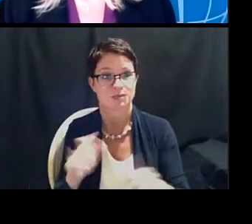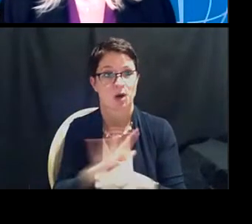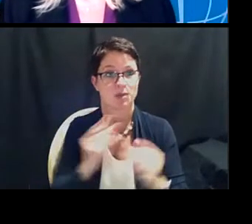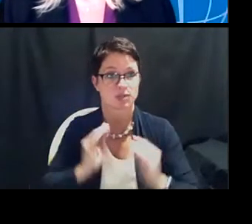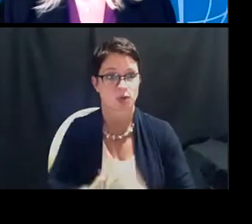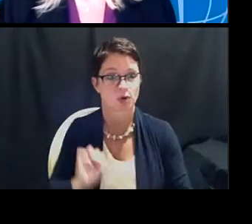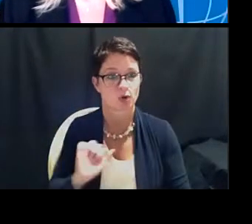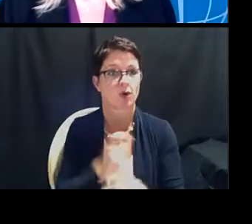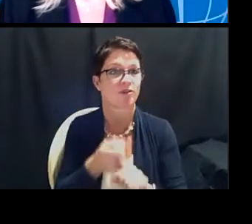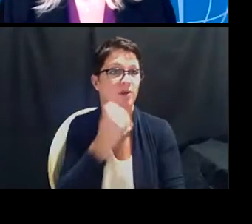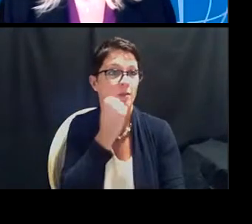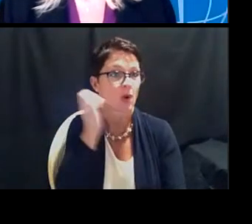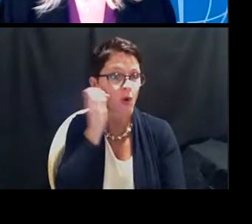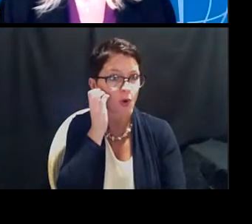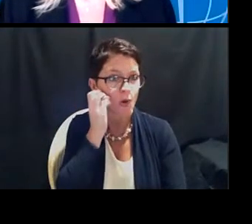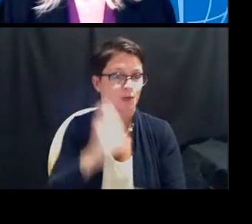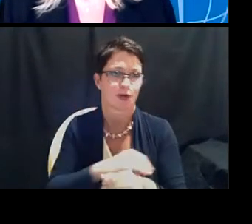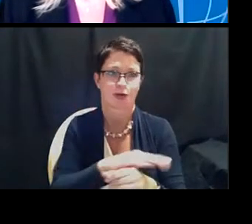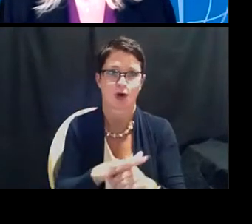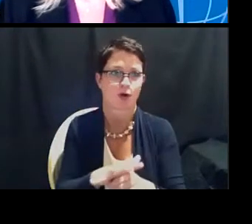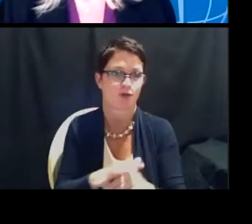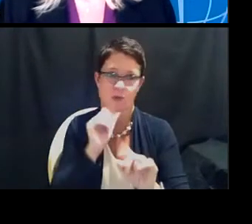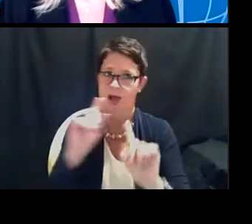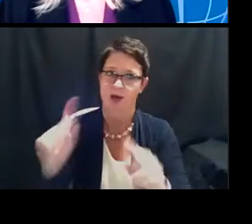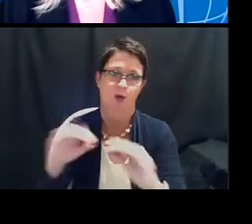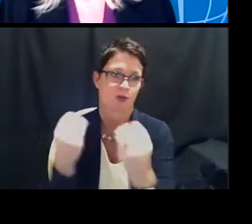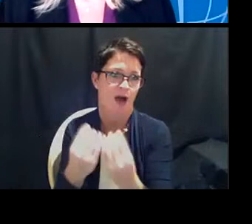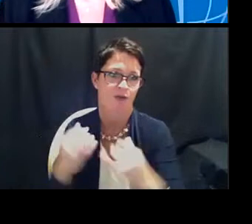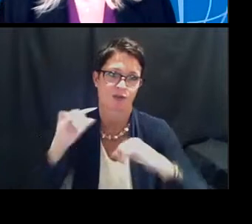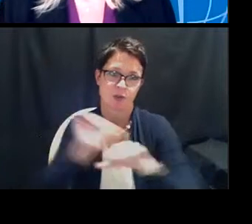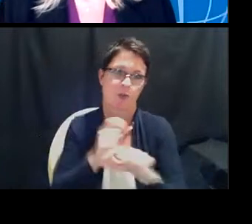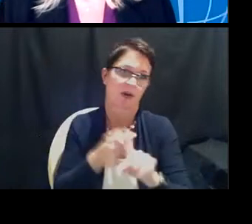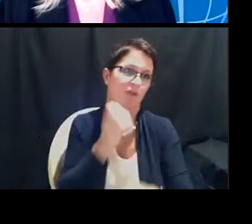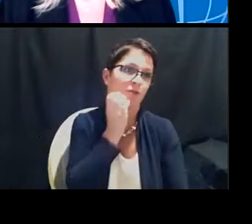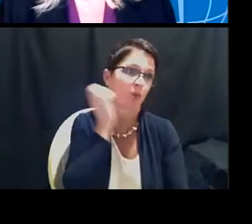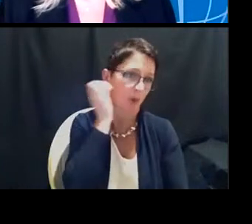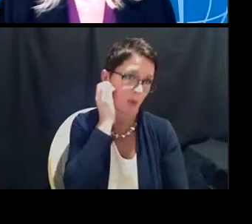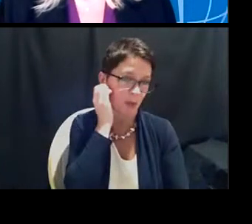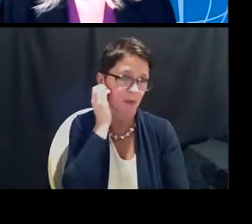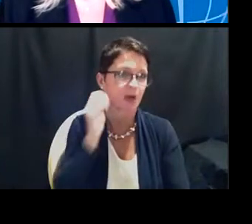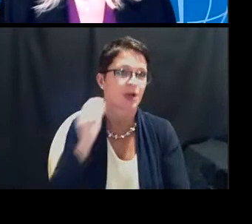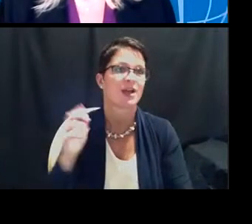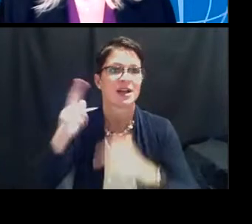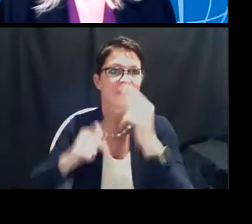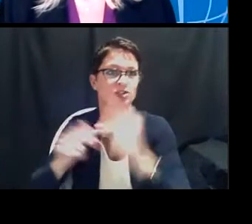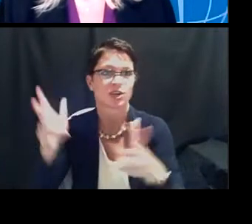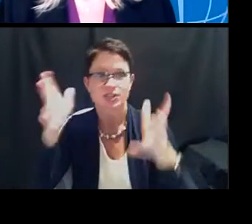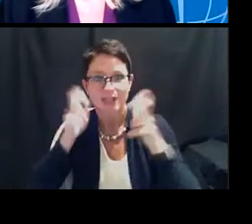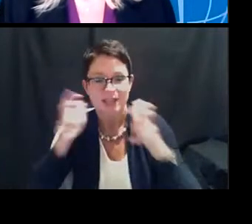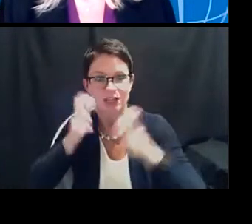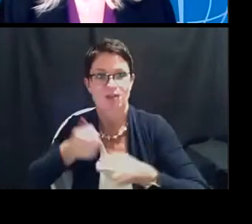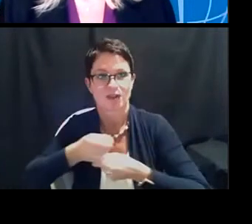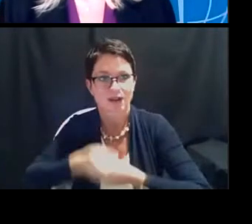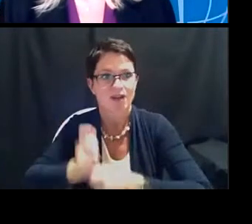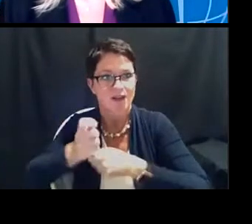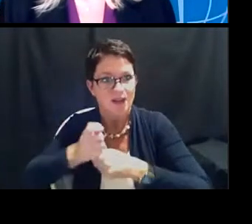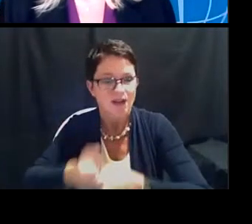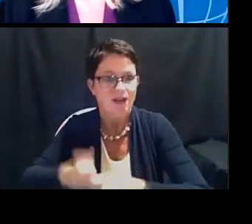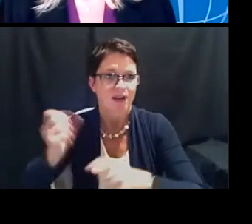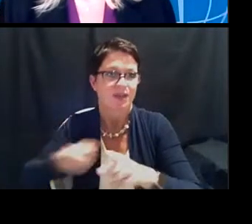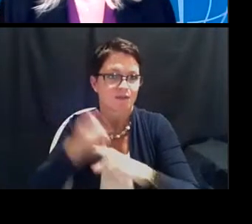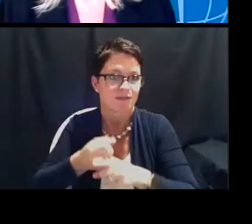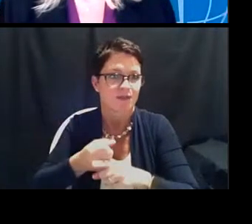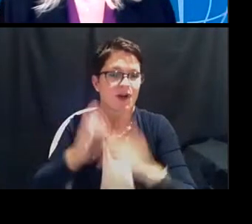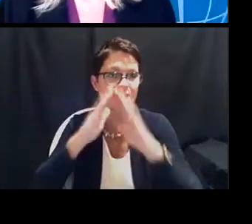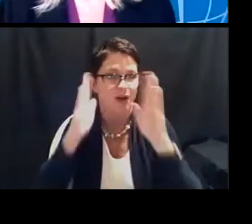from home. You know, in the age of COVID, we're not going to the office, so we're at home now. So we hear the construction, the pile driving, the effects on our home,